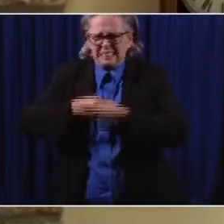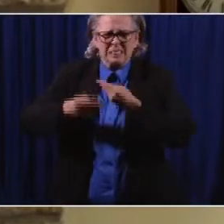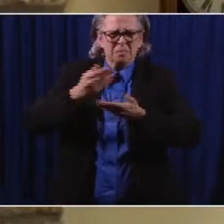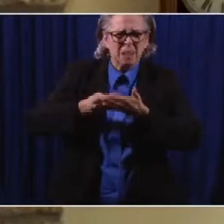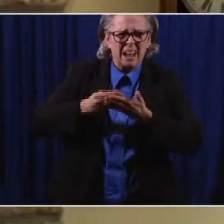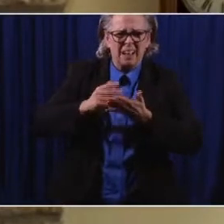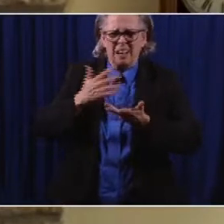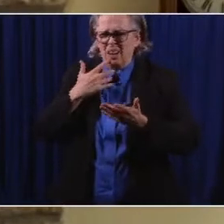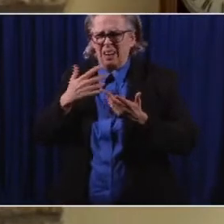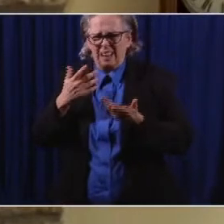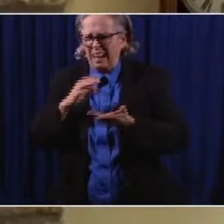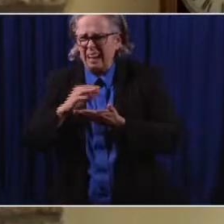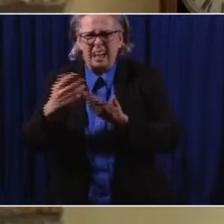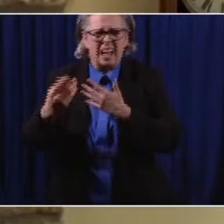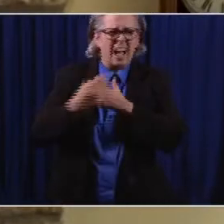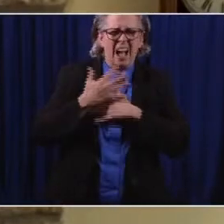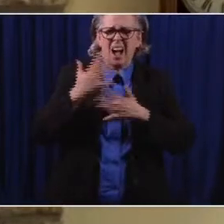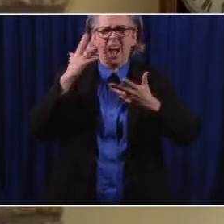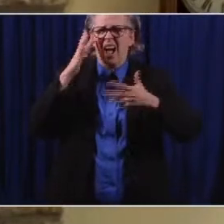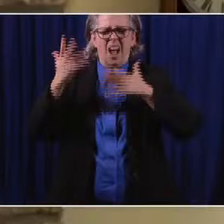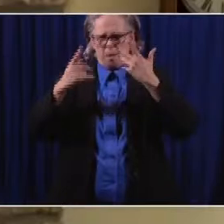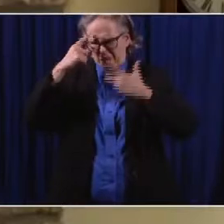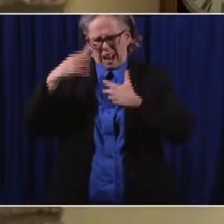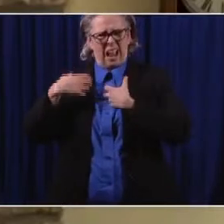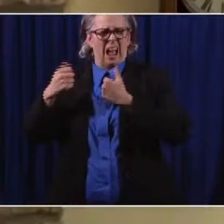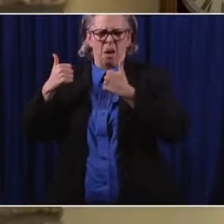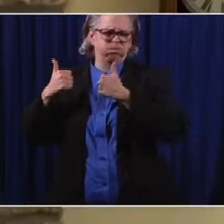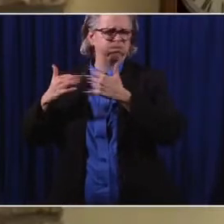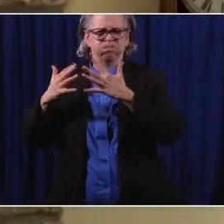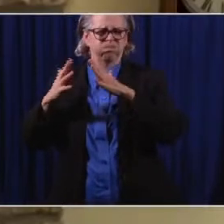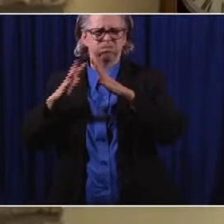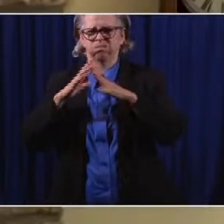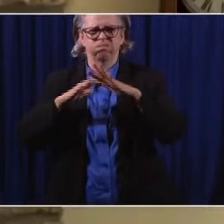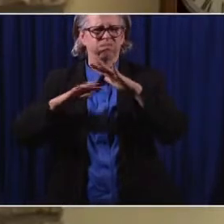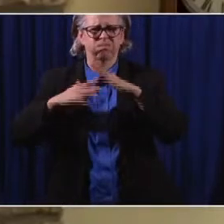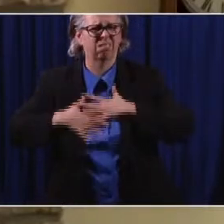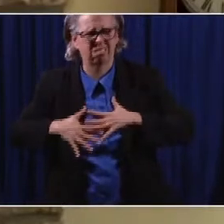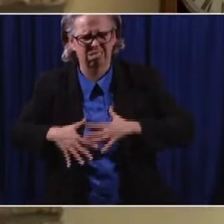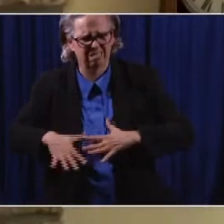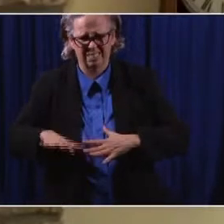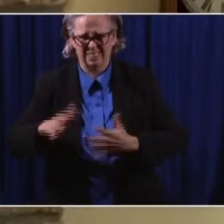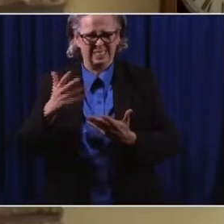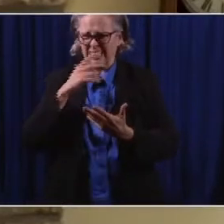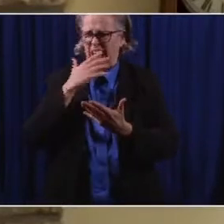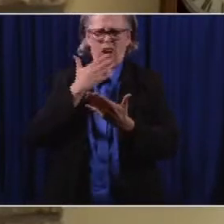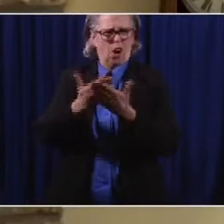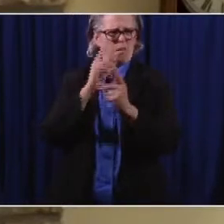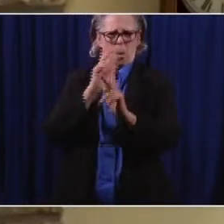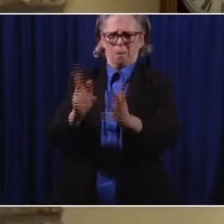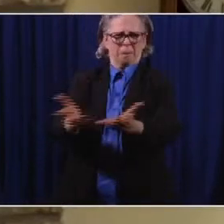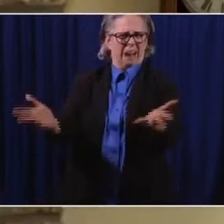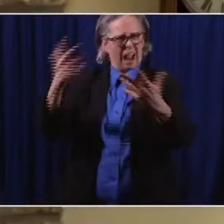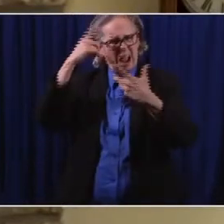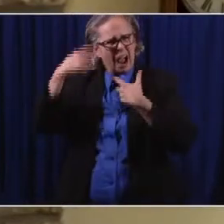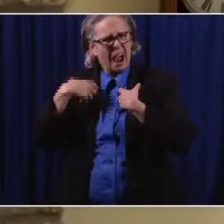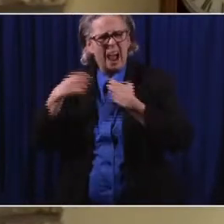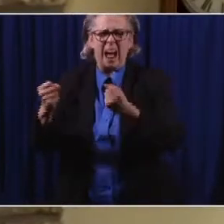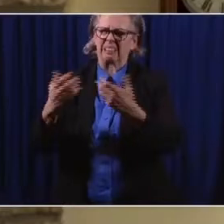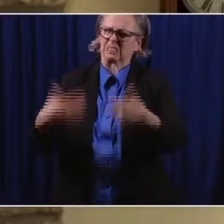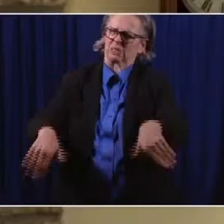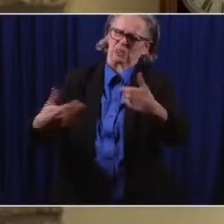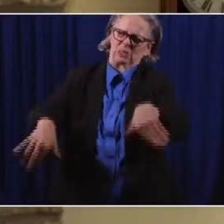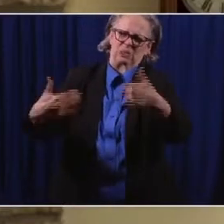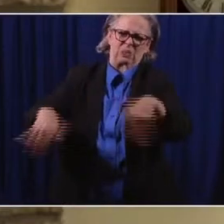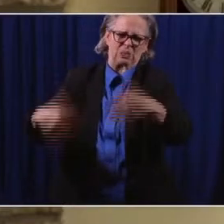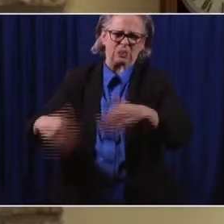my house? Am I going to get evicted from my apartment? None of that's good. None of that is good. And so we want to provide some